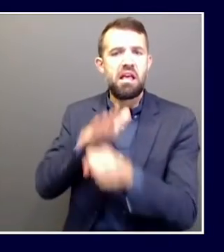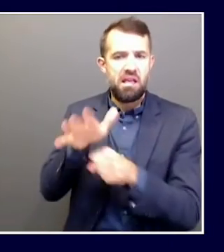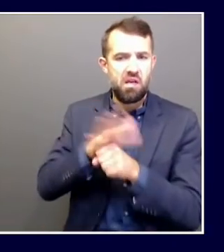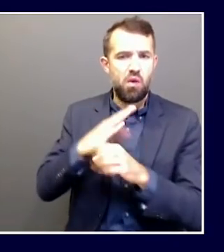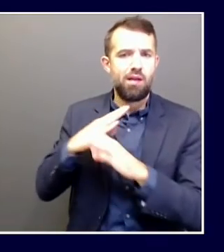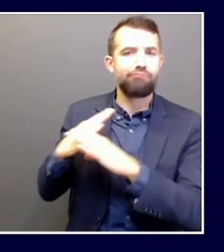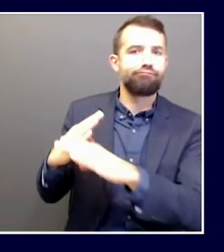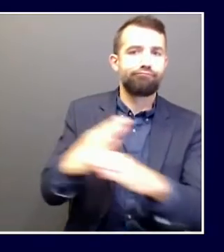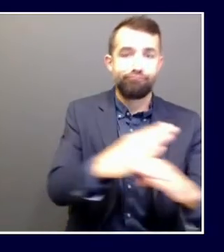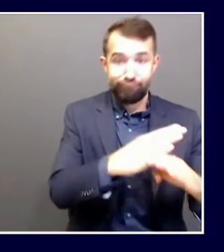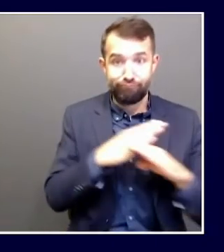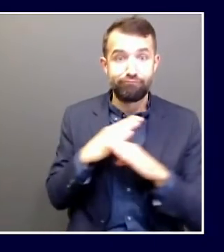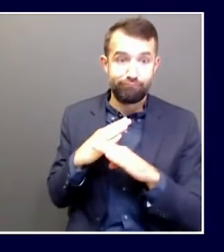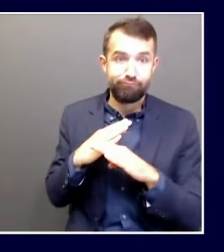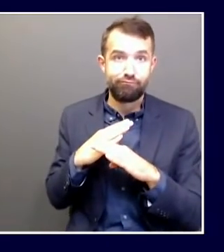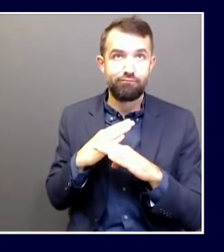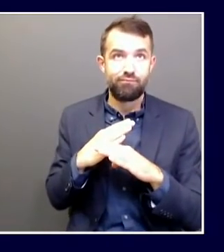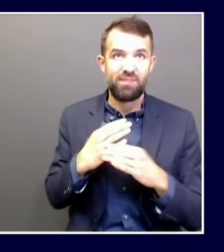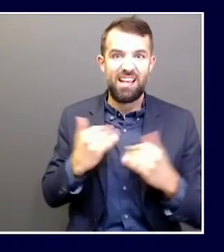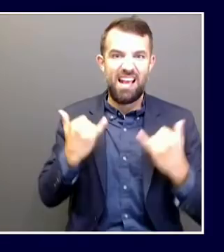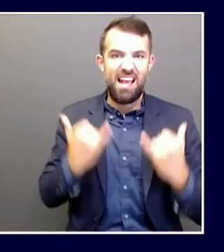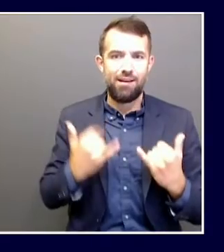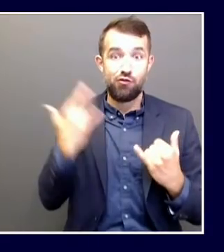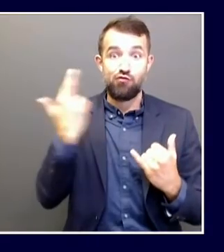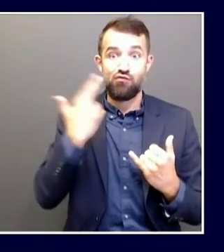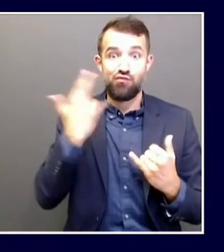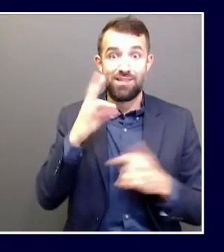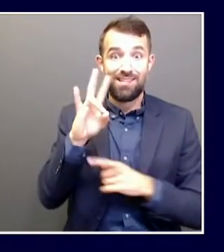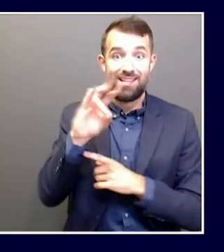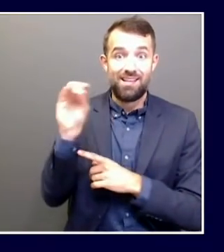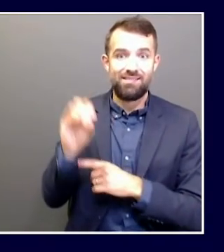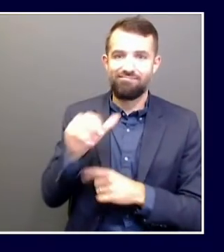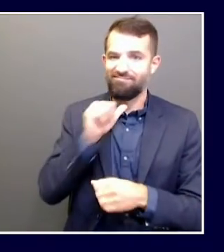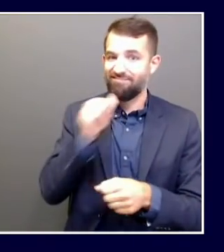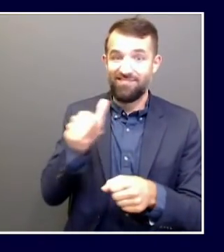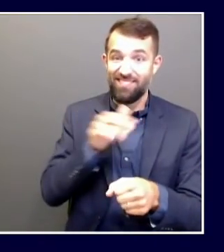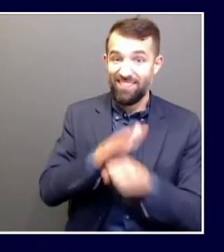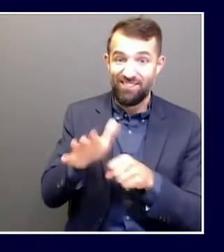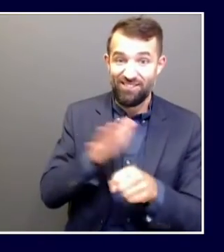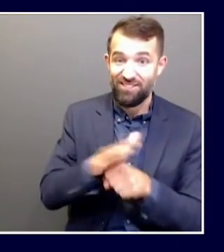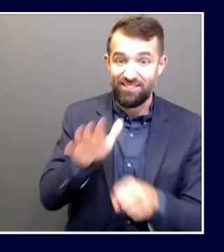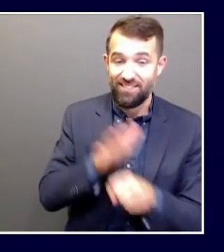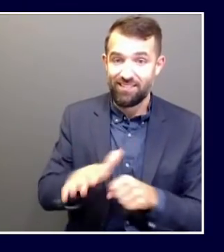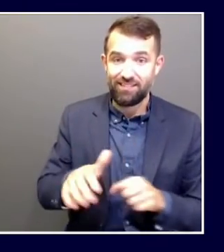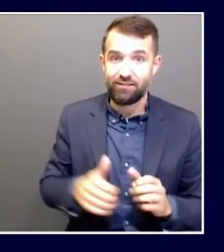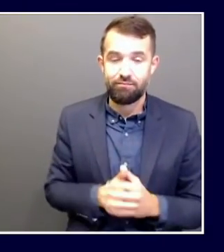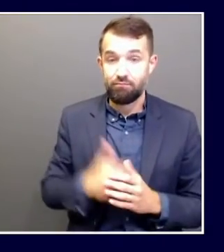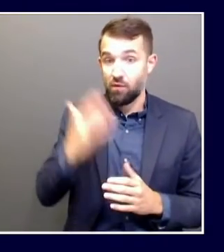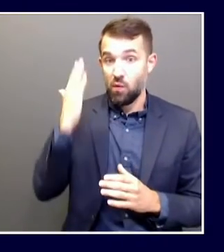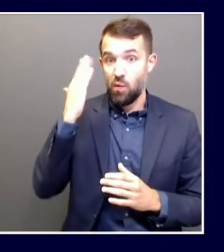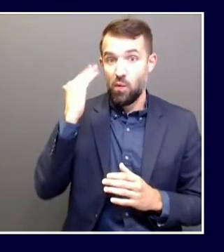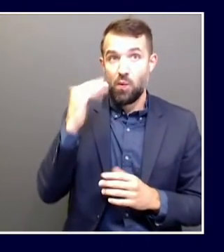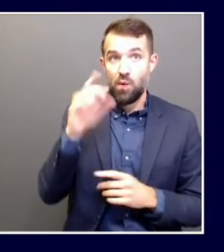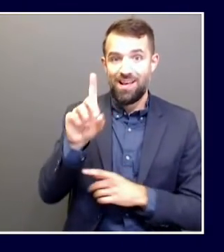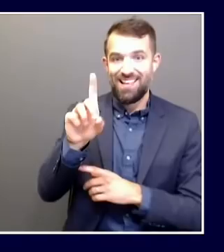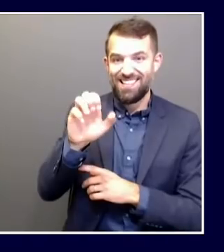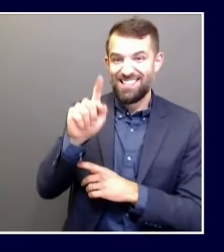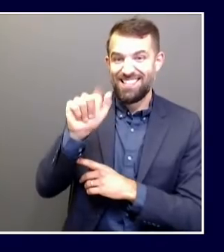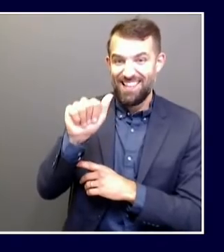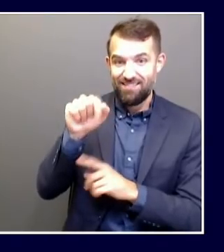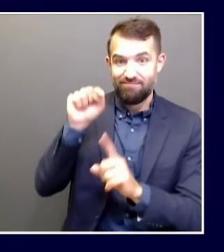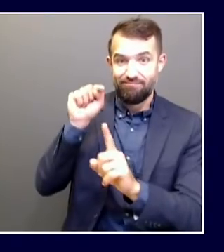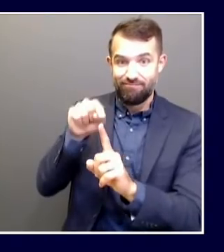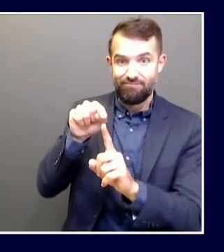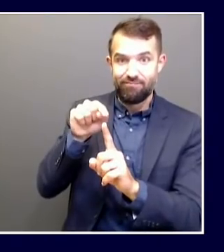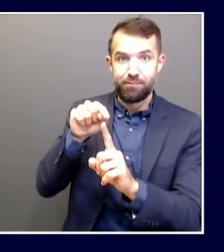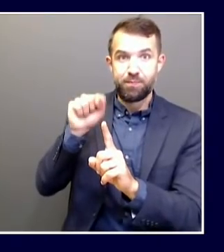Now, what has changed is that because of the greater infectiousness of the Delta variant, much greater